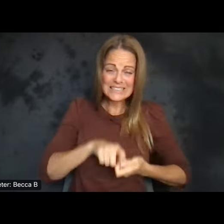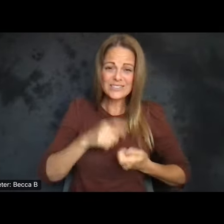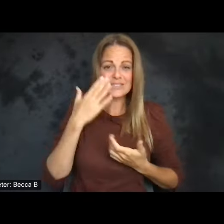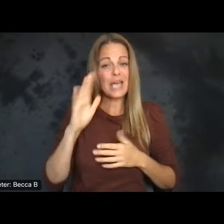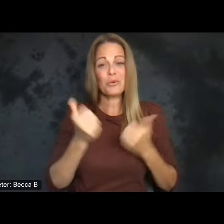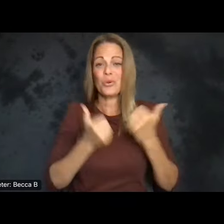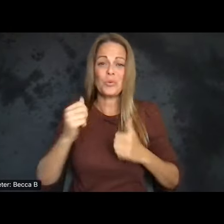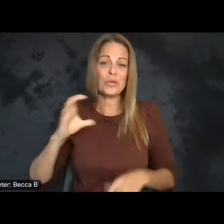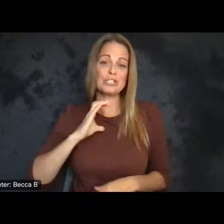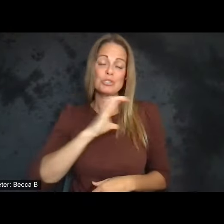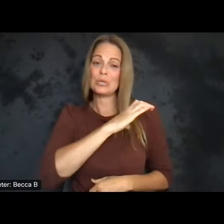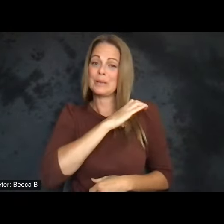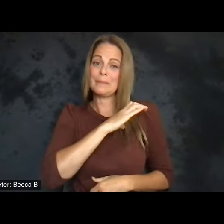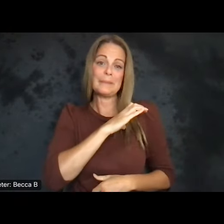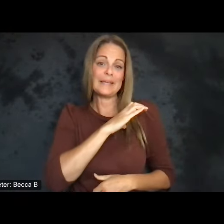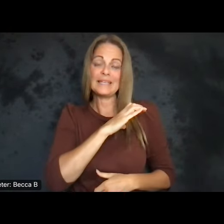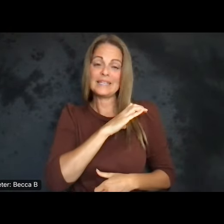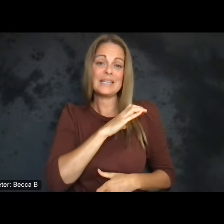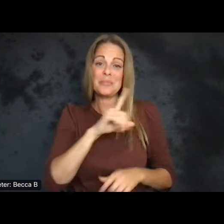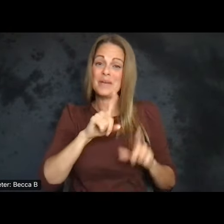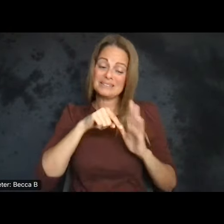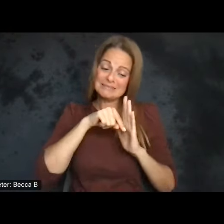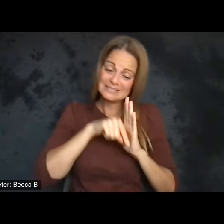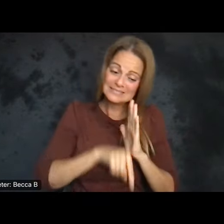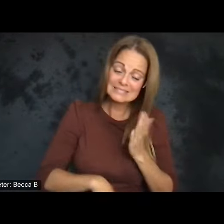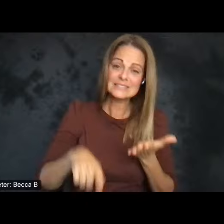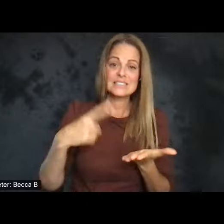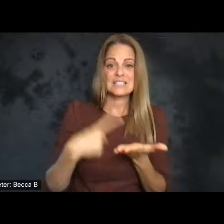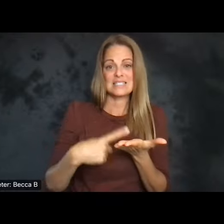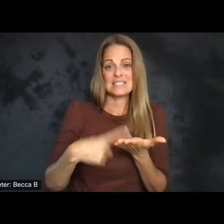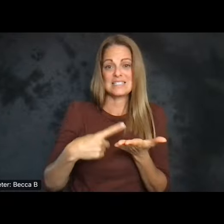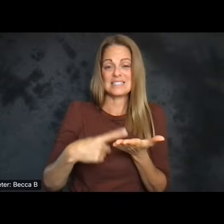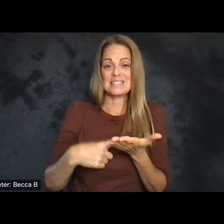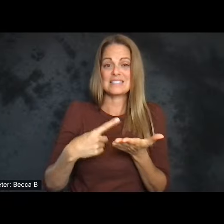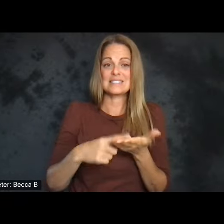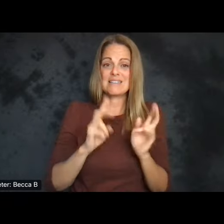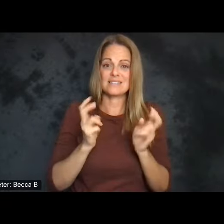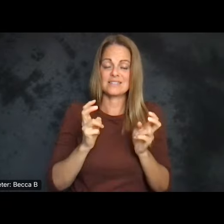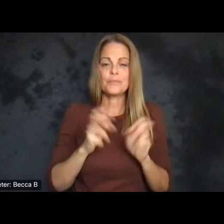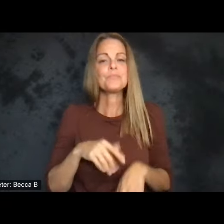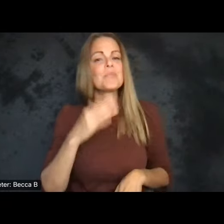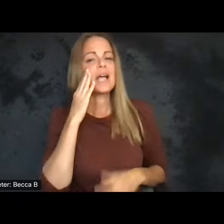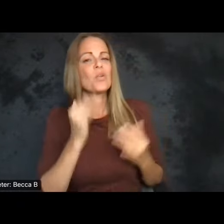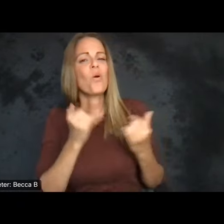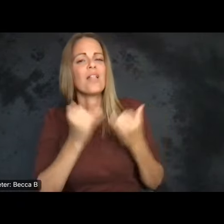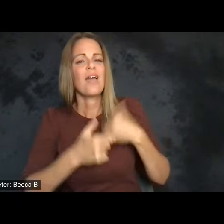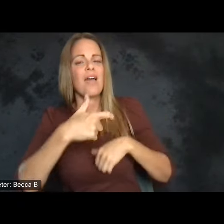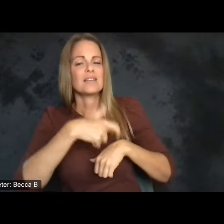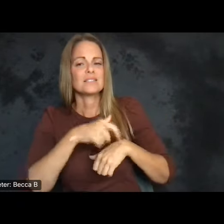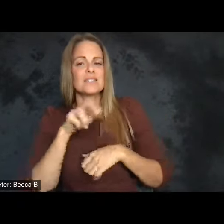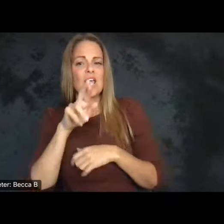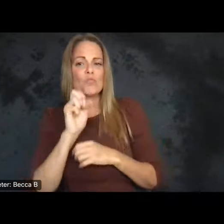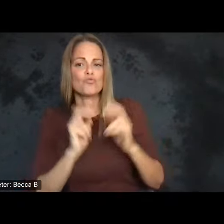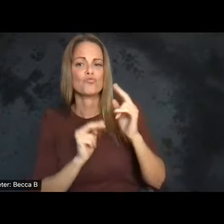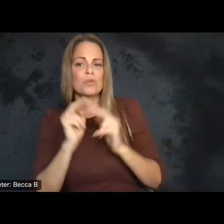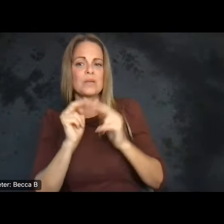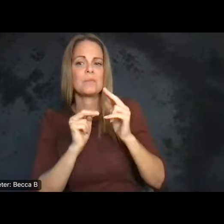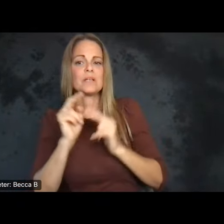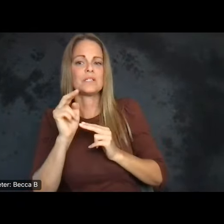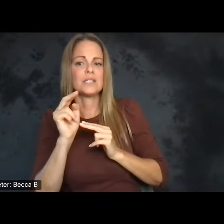but I think it needs a thorough discussion in and of itself, because I know last time when we were looking at rebuilding part of Lansing, there was